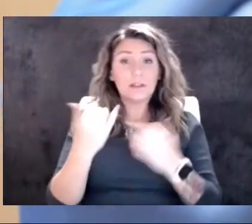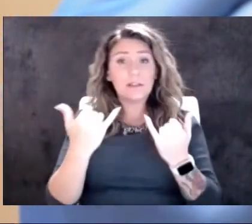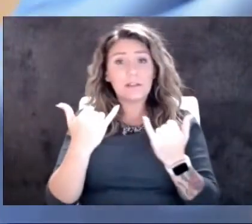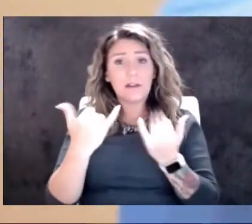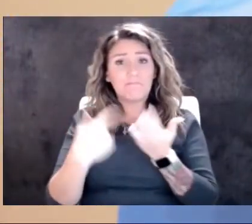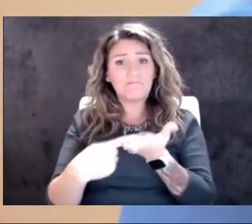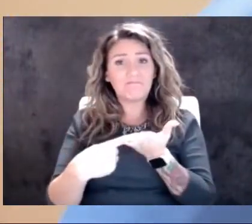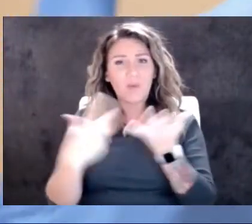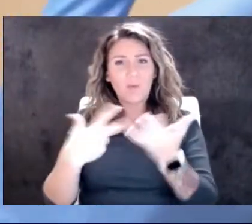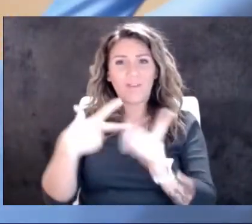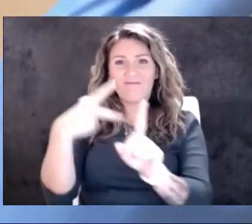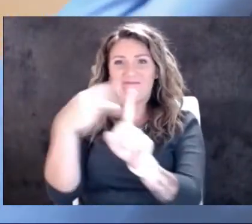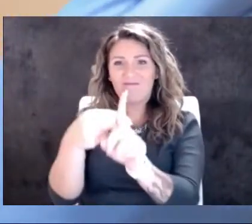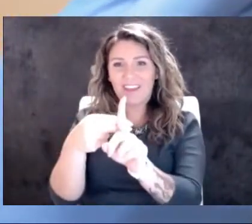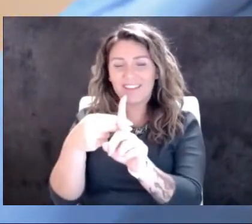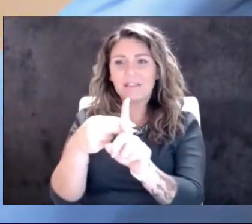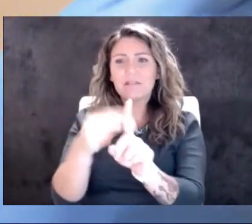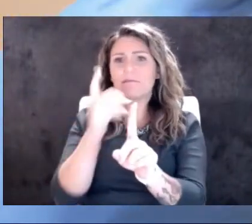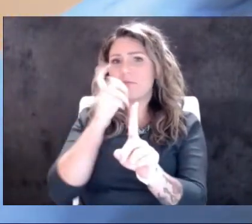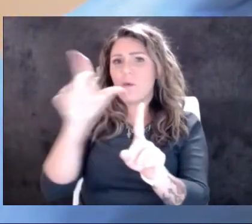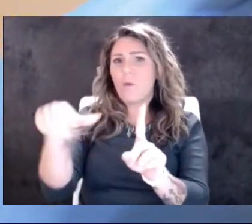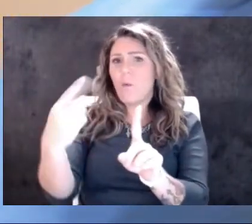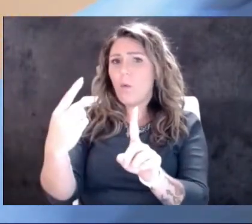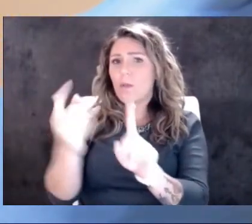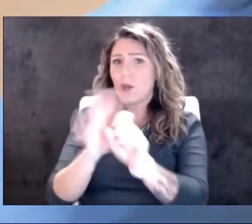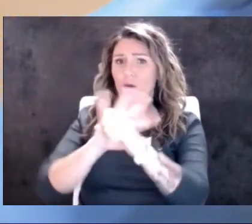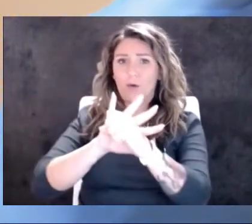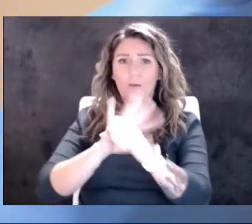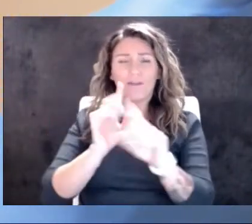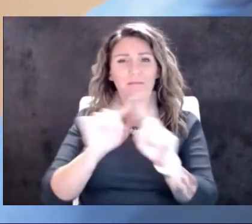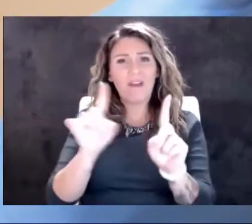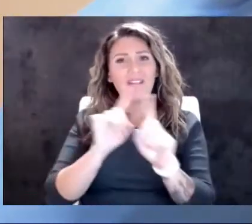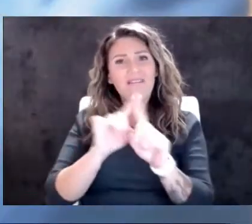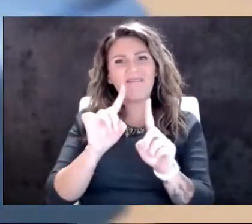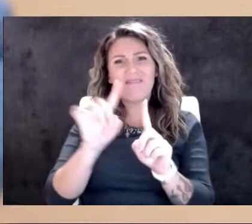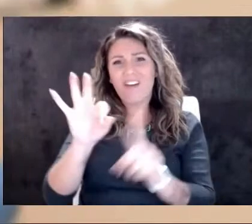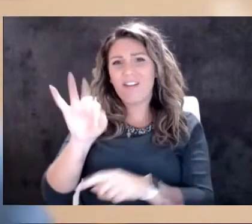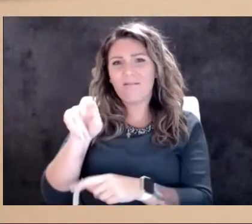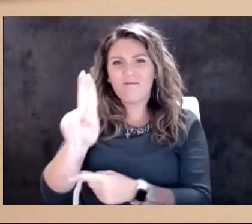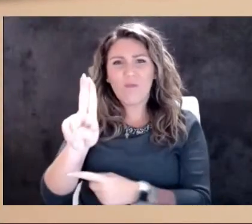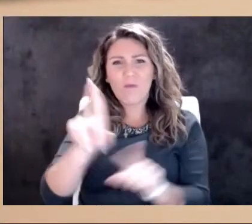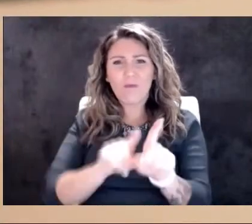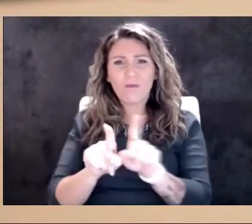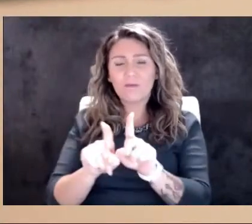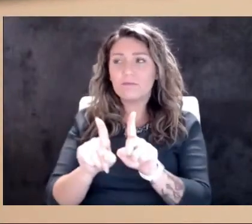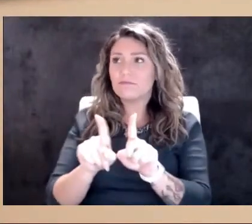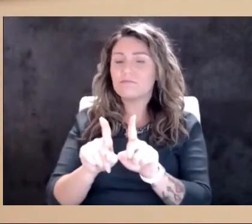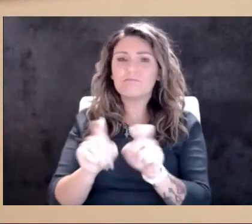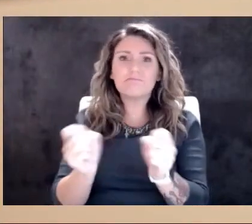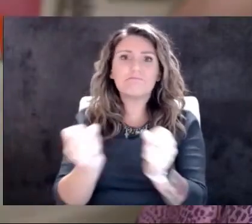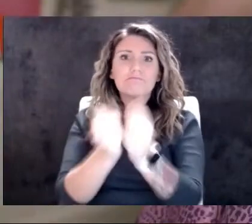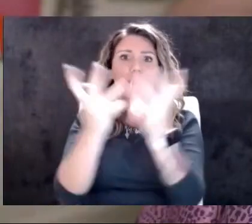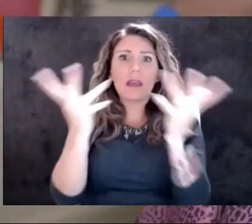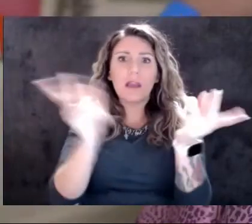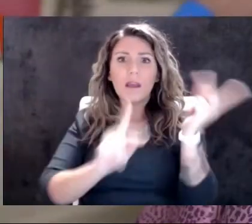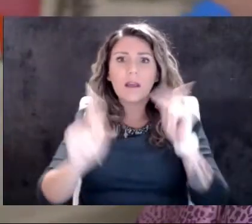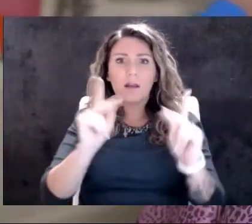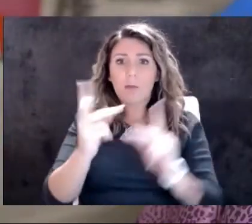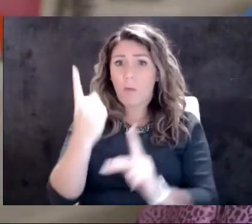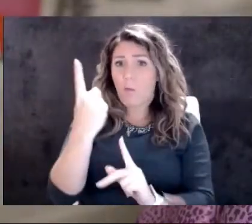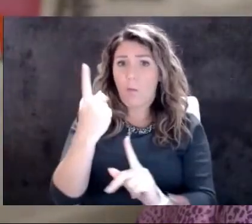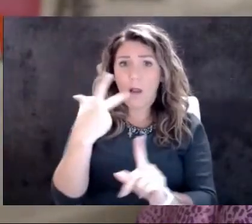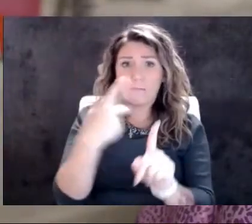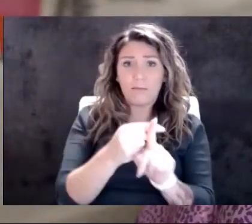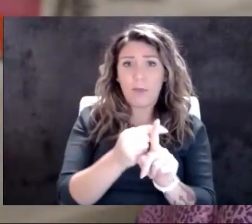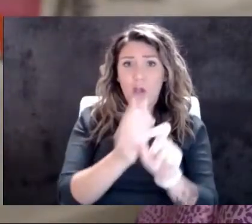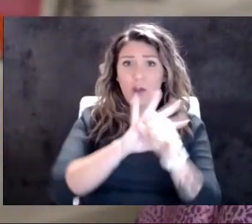vaccination. Not just for COVID, but for the flu as well. And while millions of people have gotten at least one shot for COVID, it's more